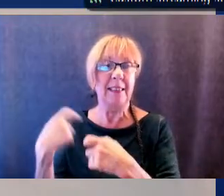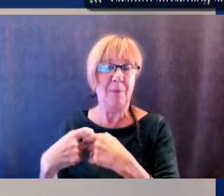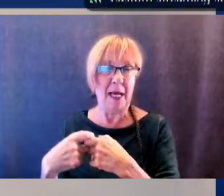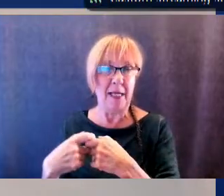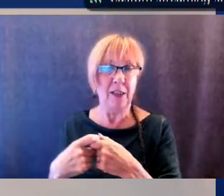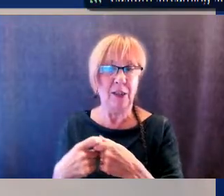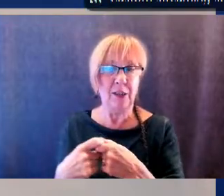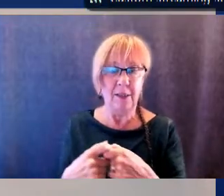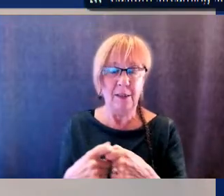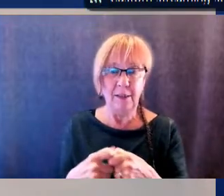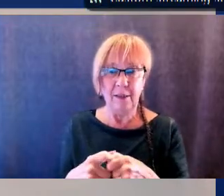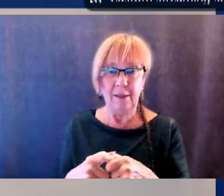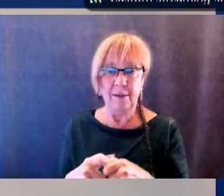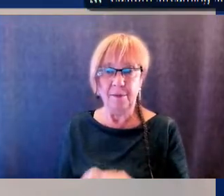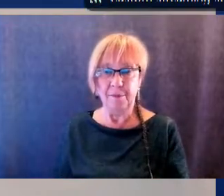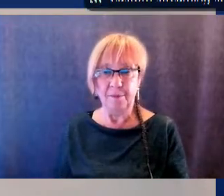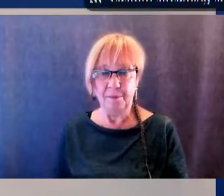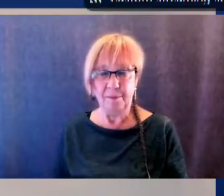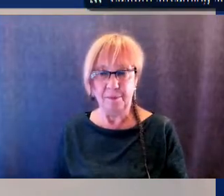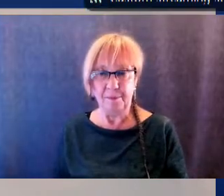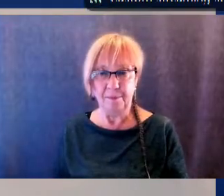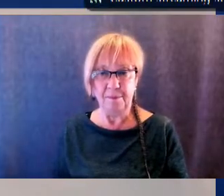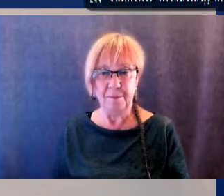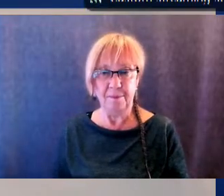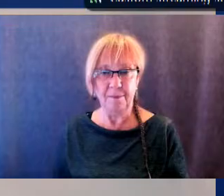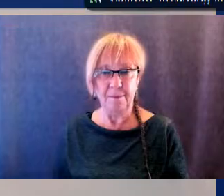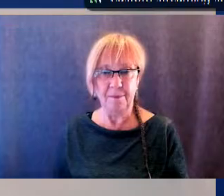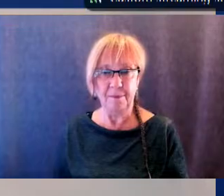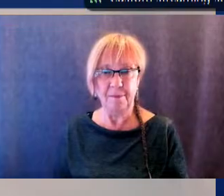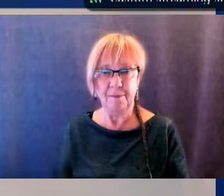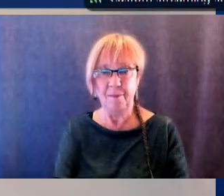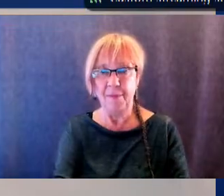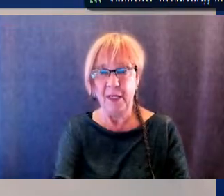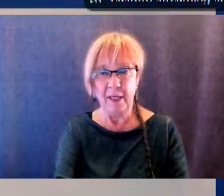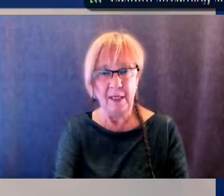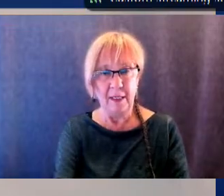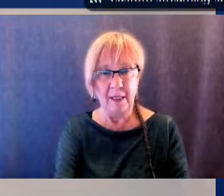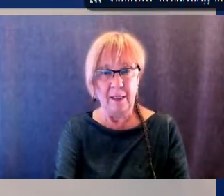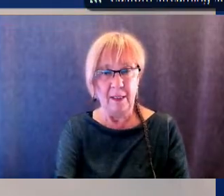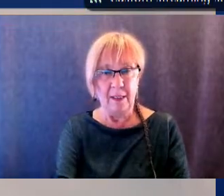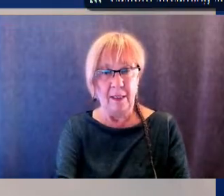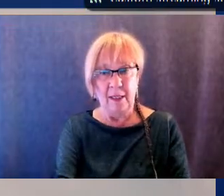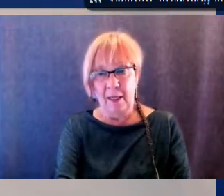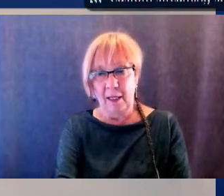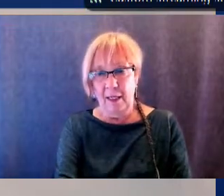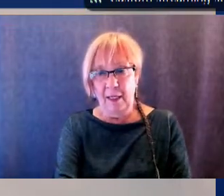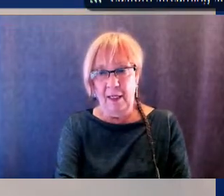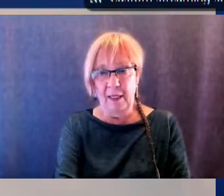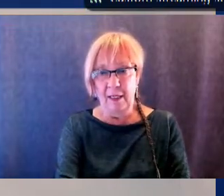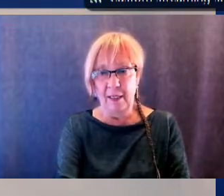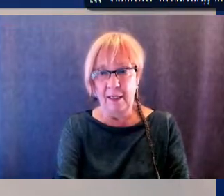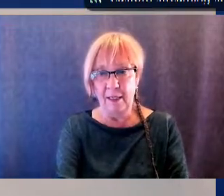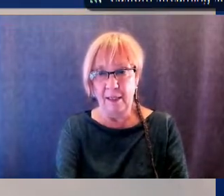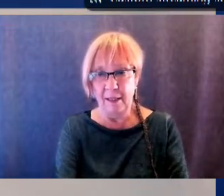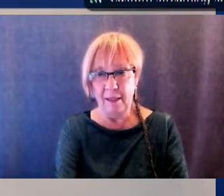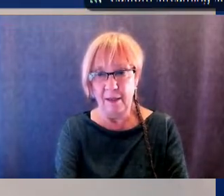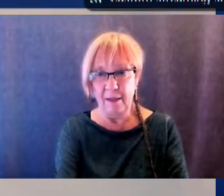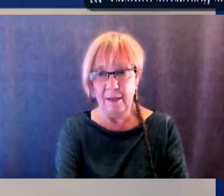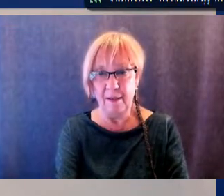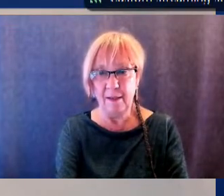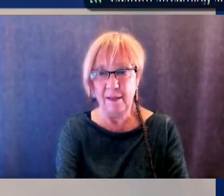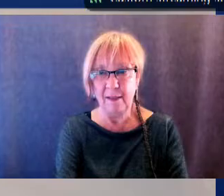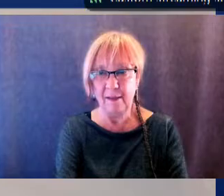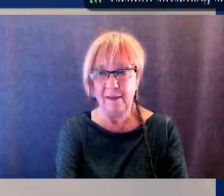que, como siempre, estamos proveyendo interpretación simultánea al español para esta reunión. Una vez que la interpretación sea